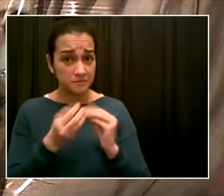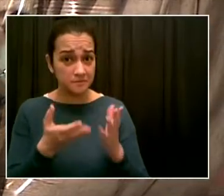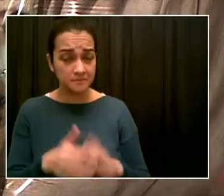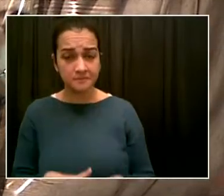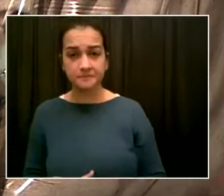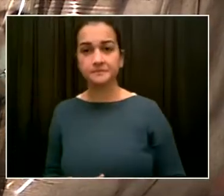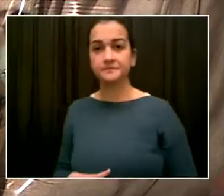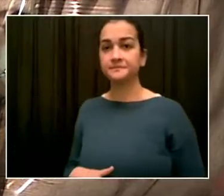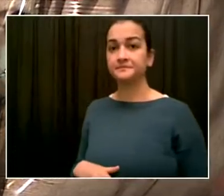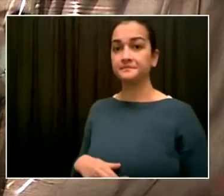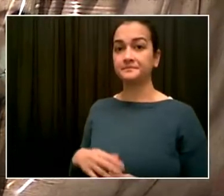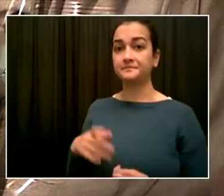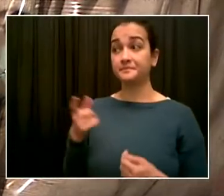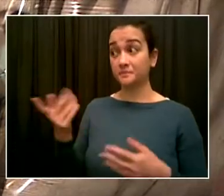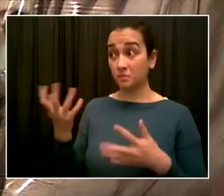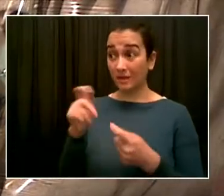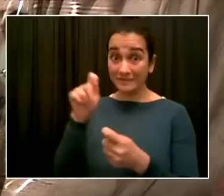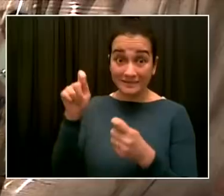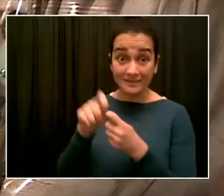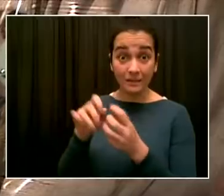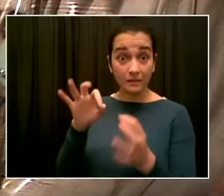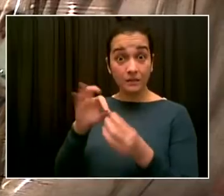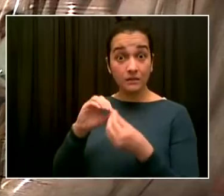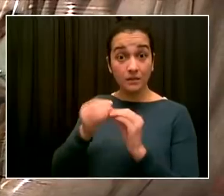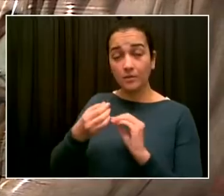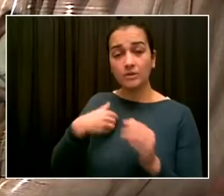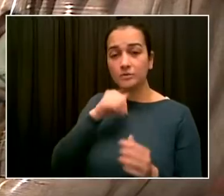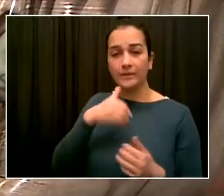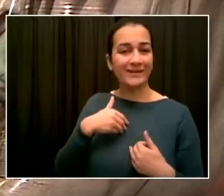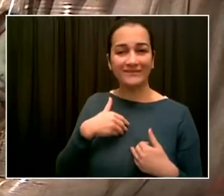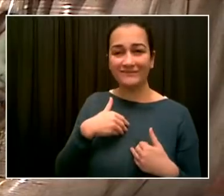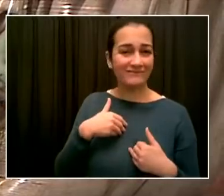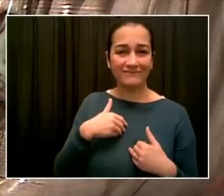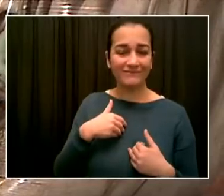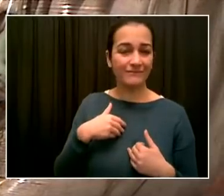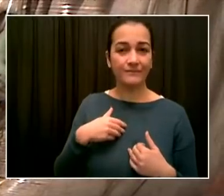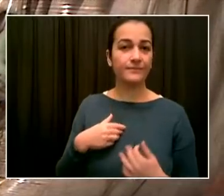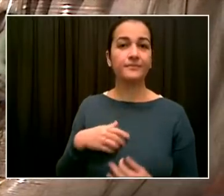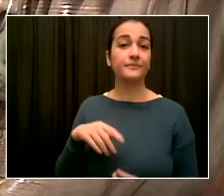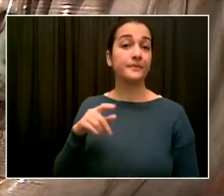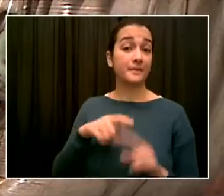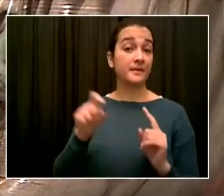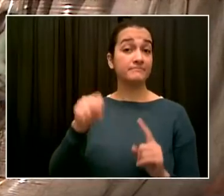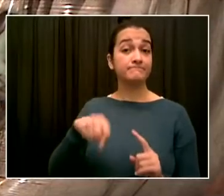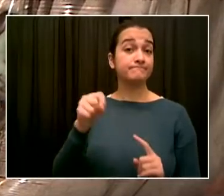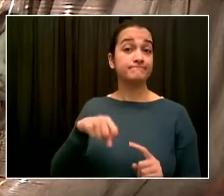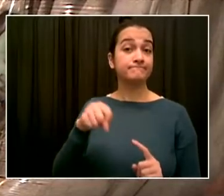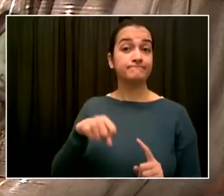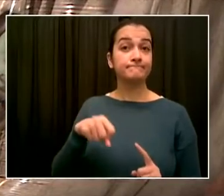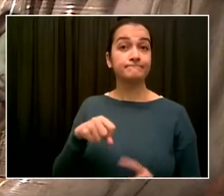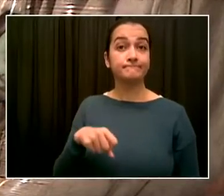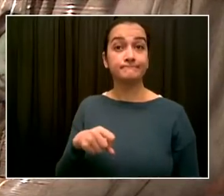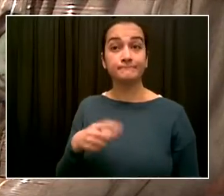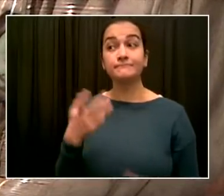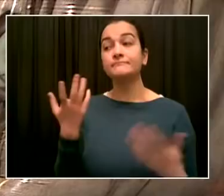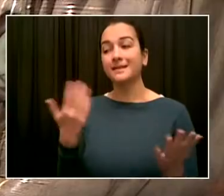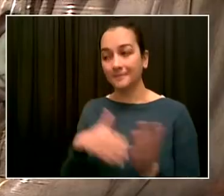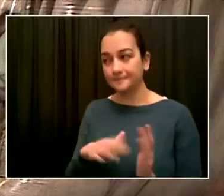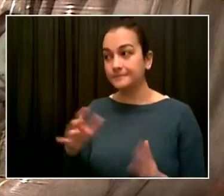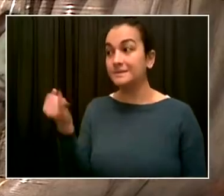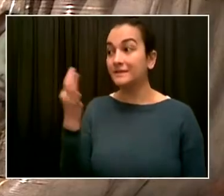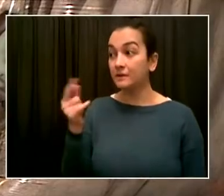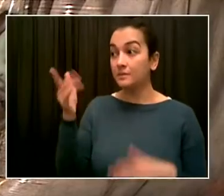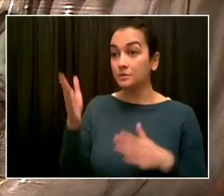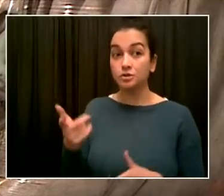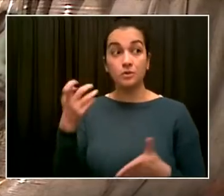there's an initial determination. There's an opportunity to provide more data if the employee wants to, more information, more documentation. Then